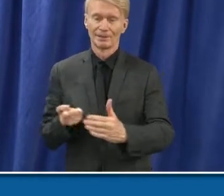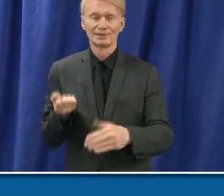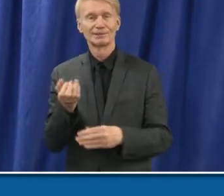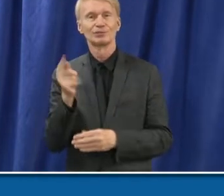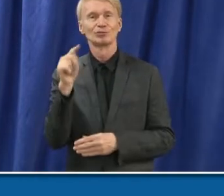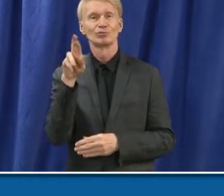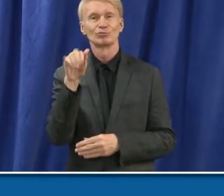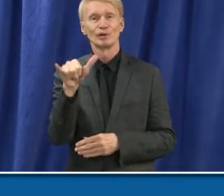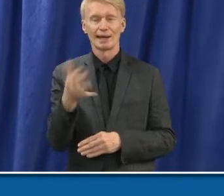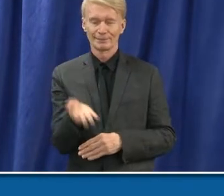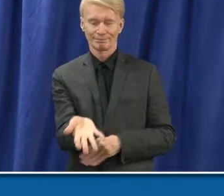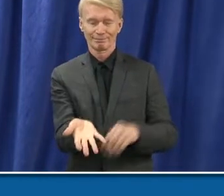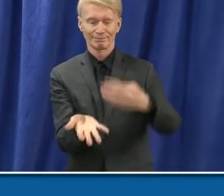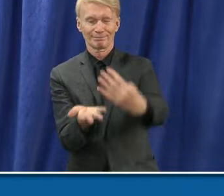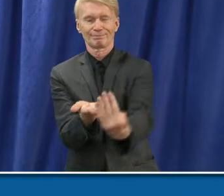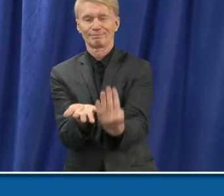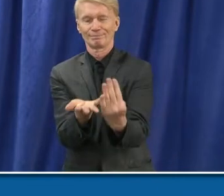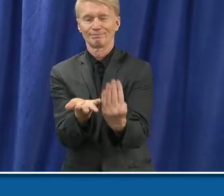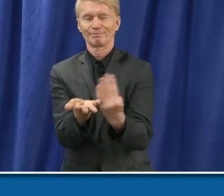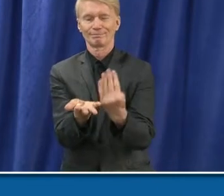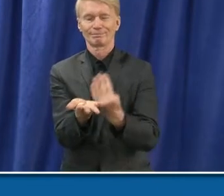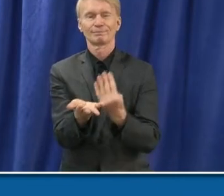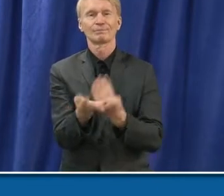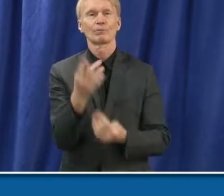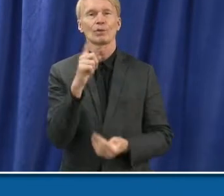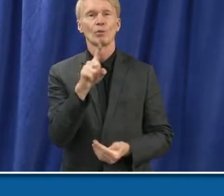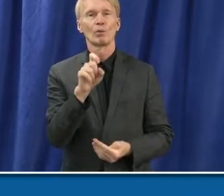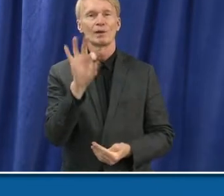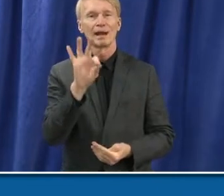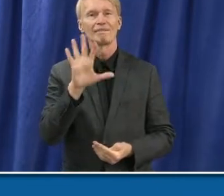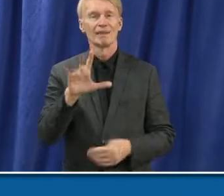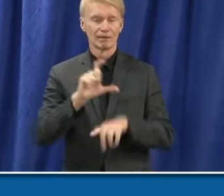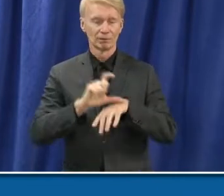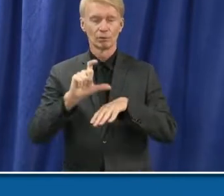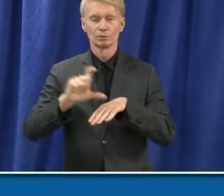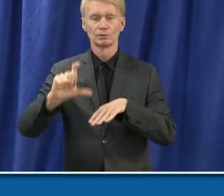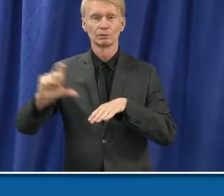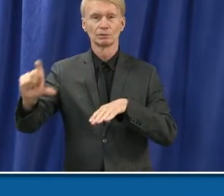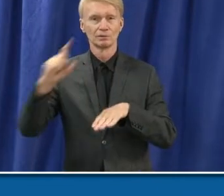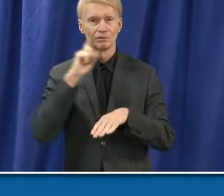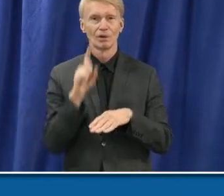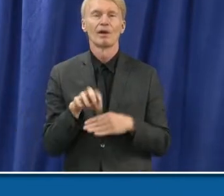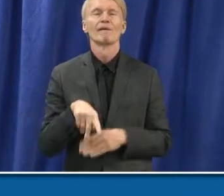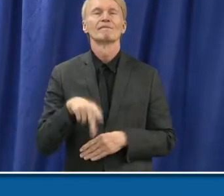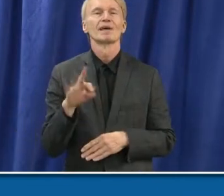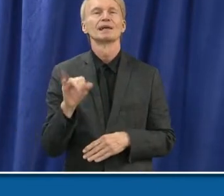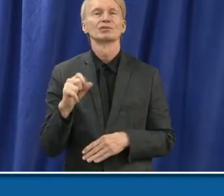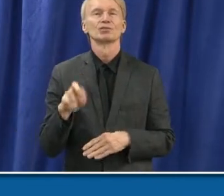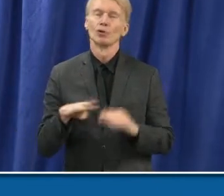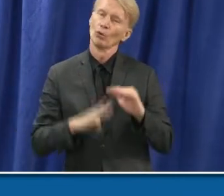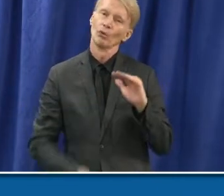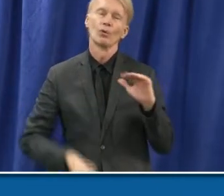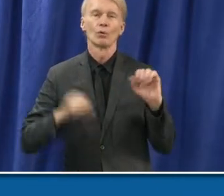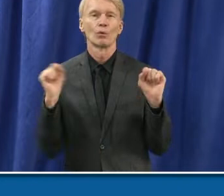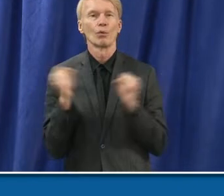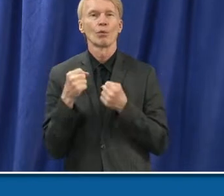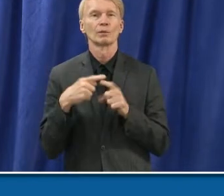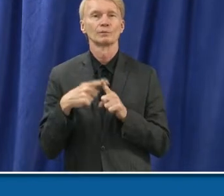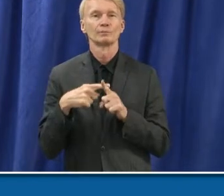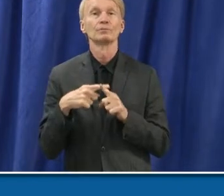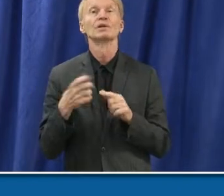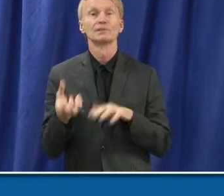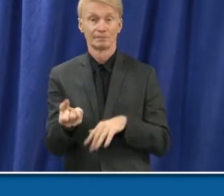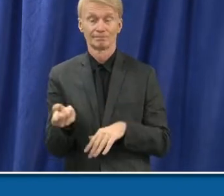that vaccine tray contains 195 doses of the Pfizer Ultra Cold. We take that tray and it's